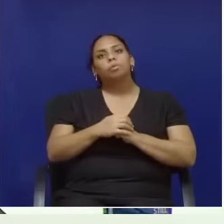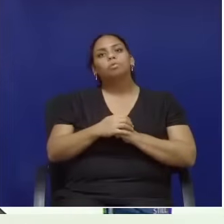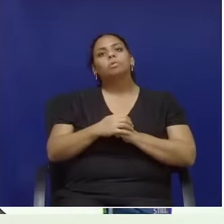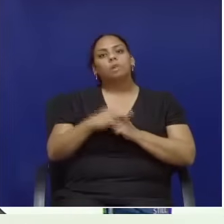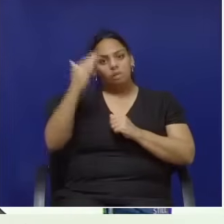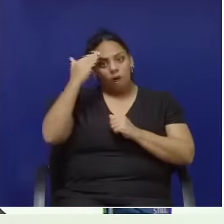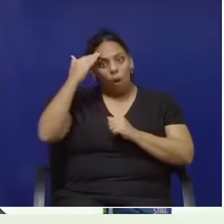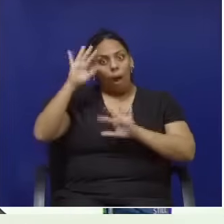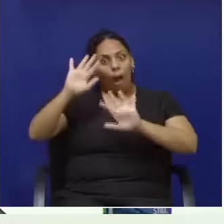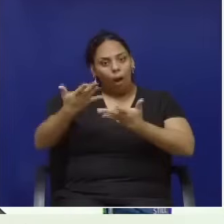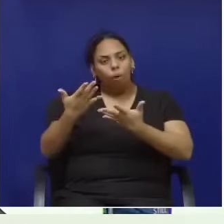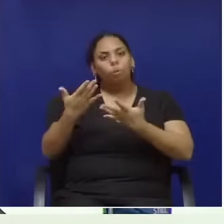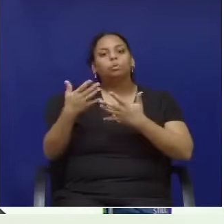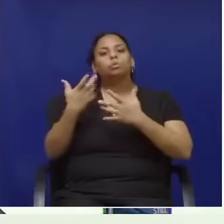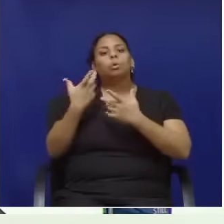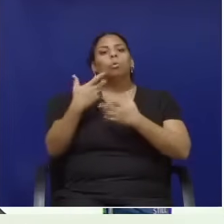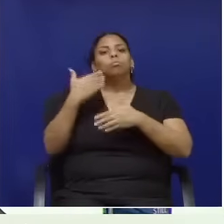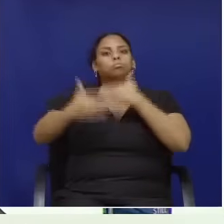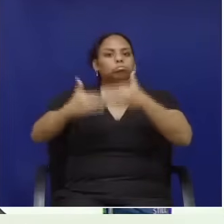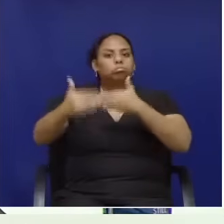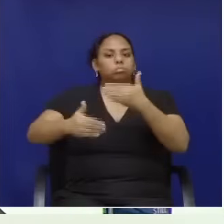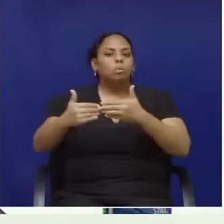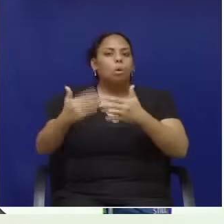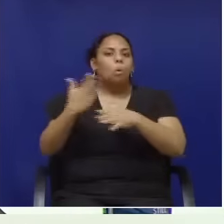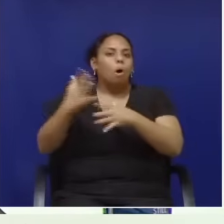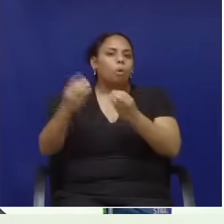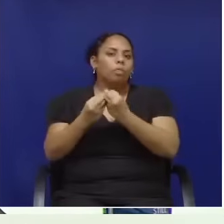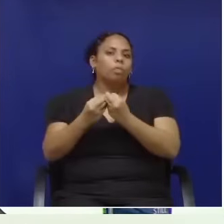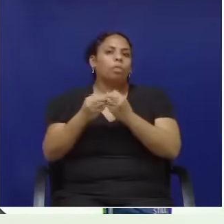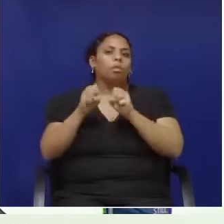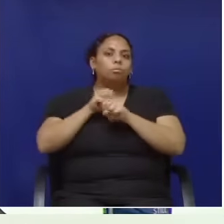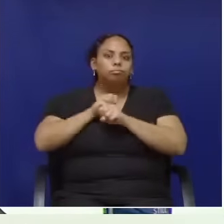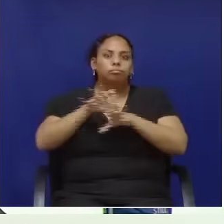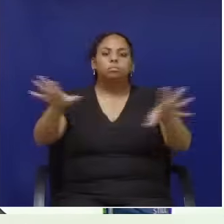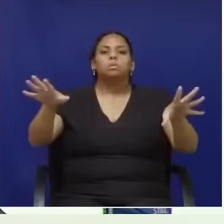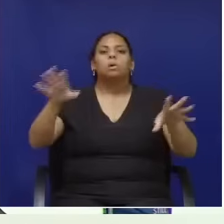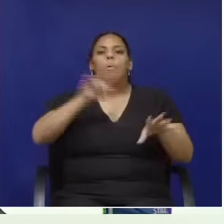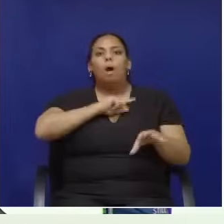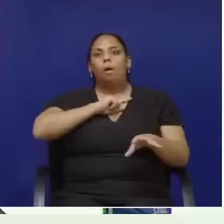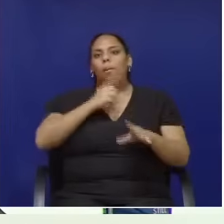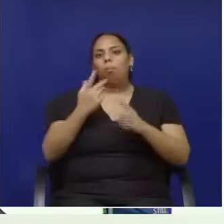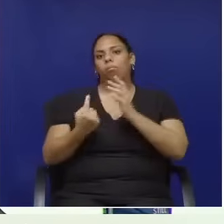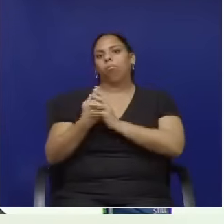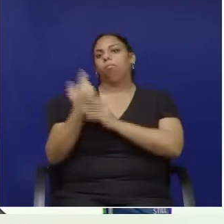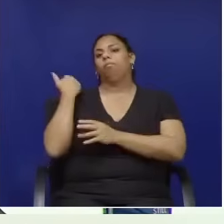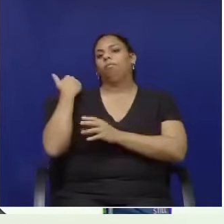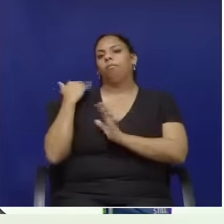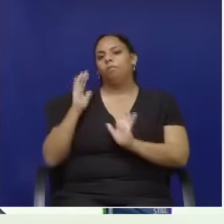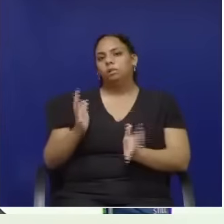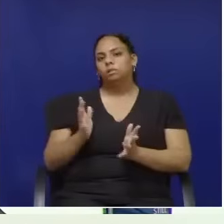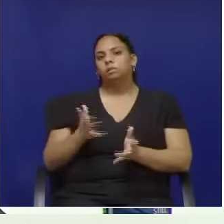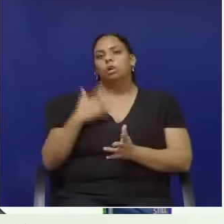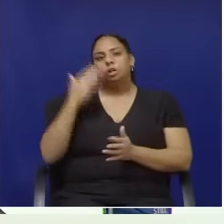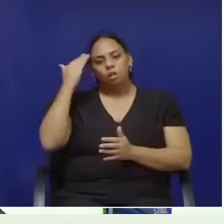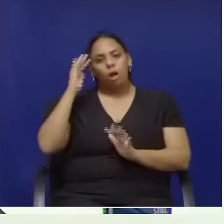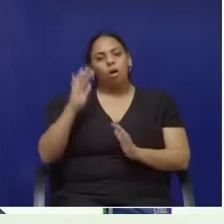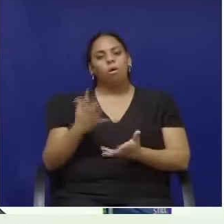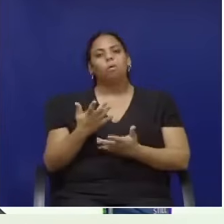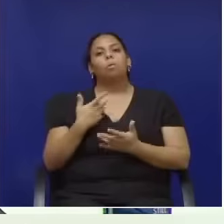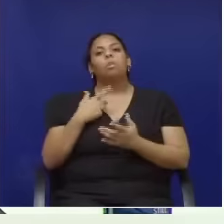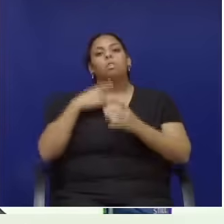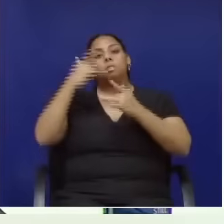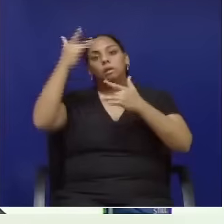pandemic preparedness in the continent. But it does not end there. Even with the Botswana Vaccine